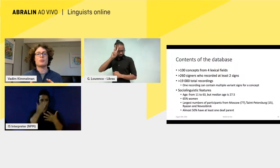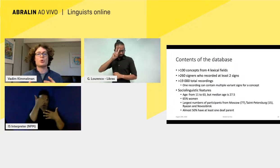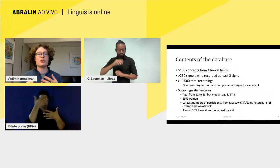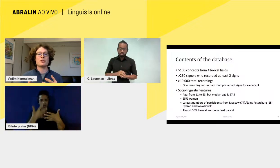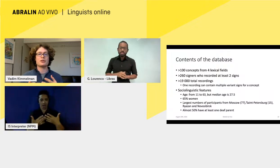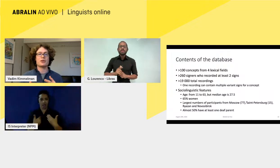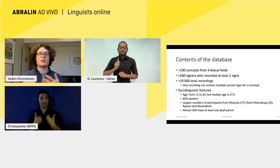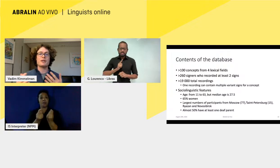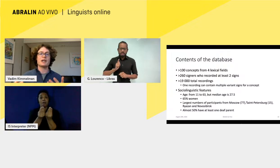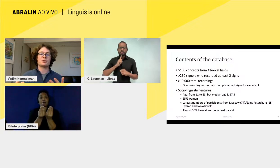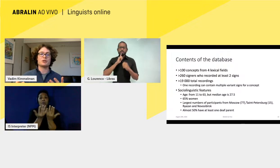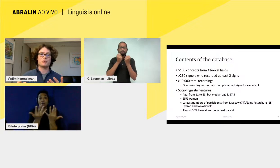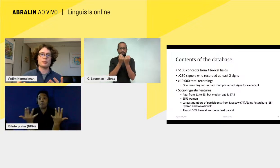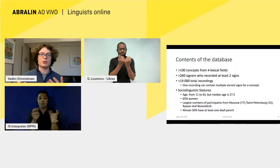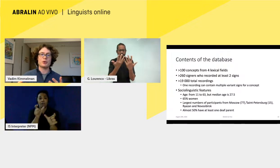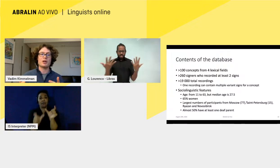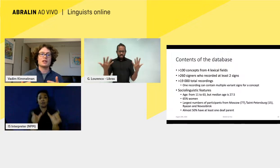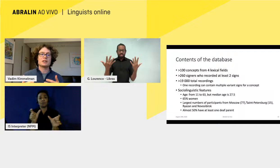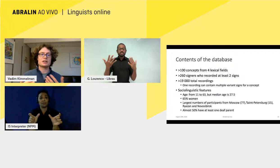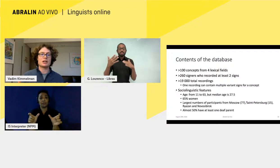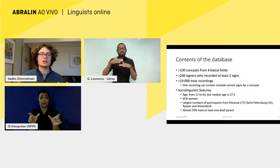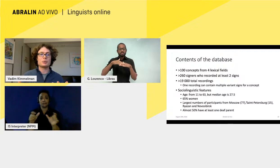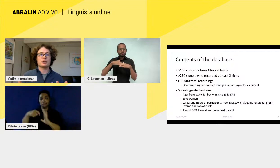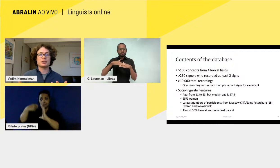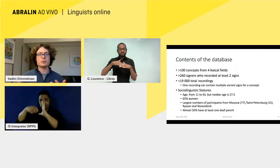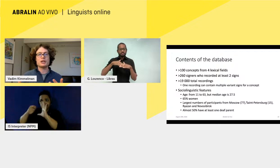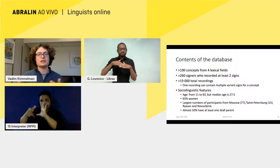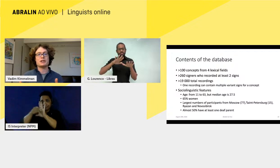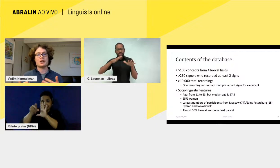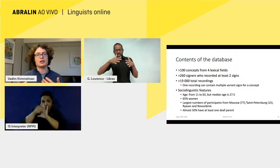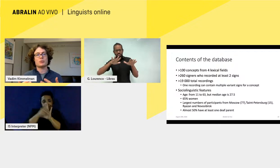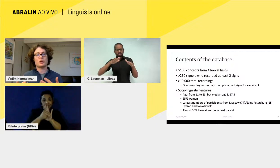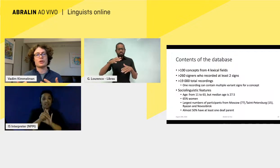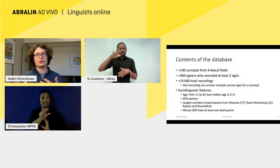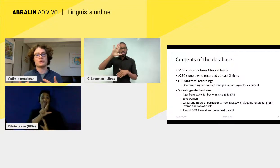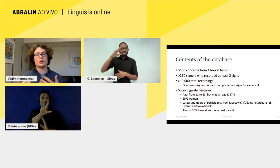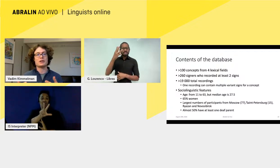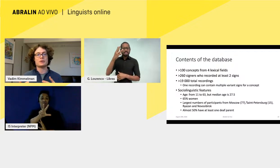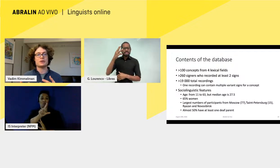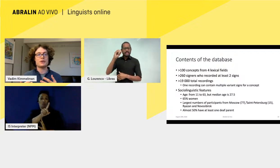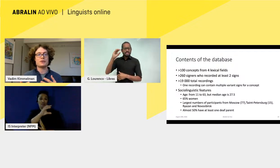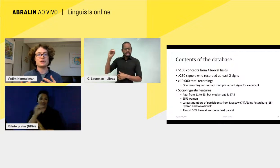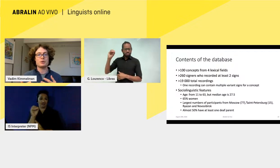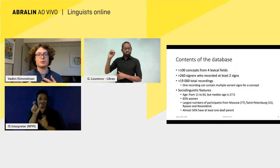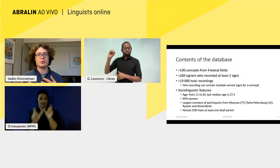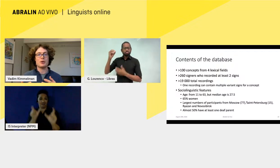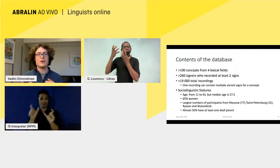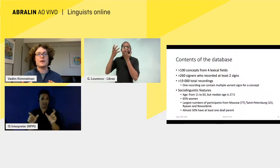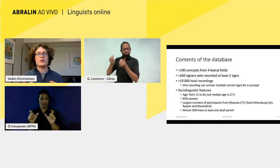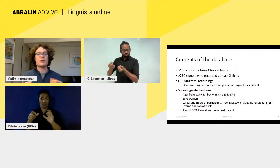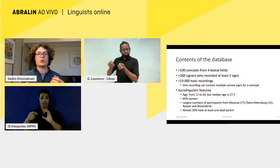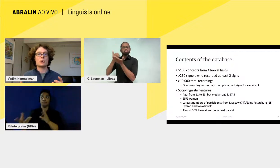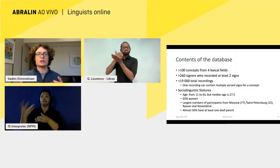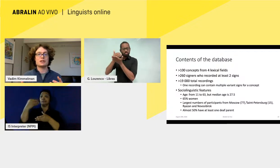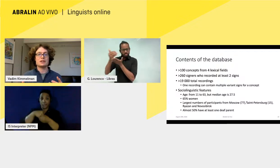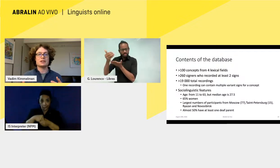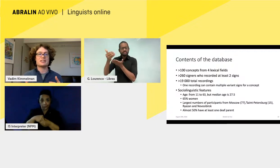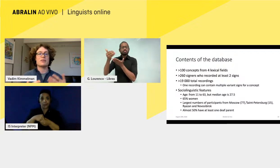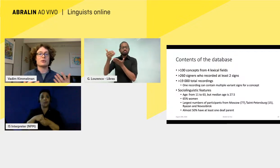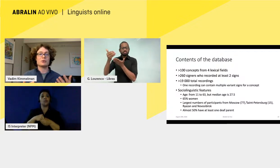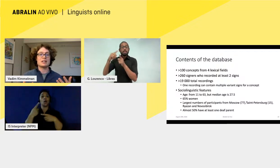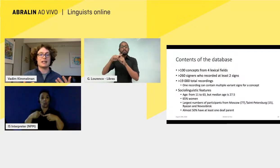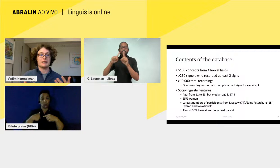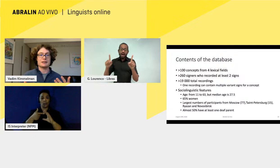participated, more than 300 people started participating, and more than 250 people